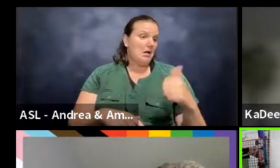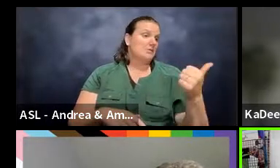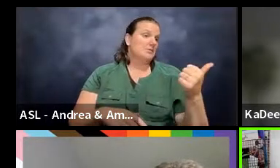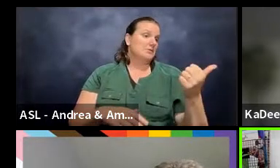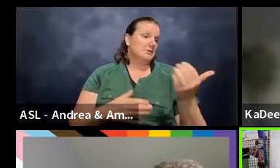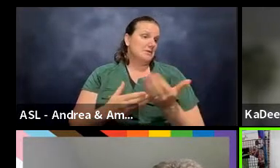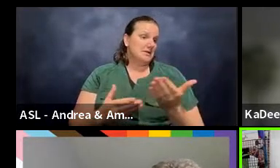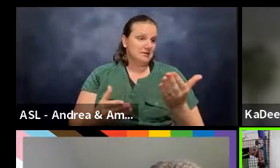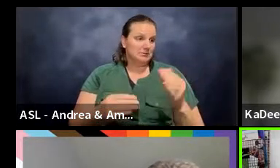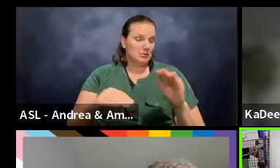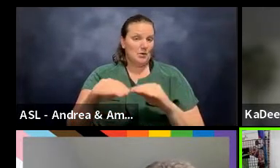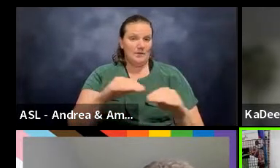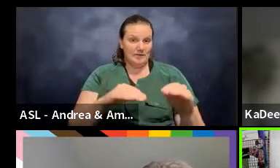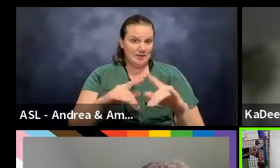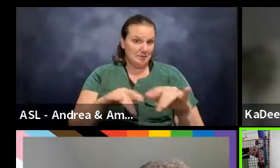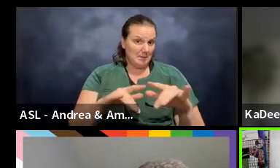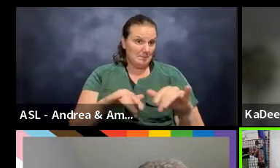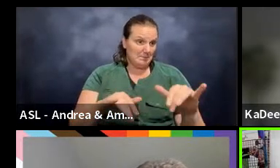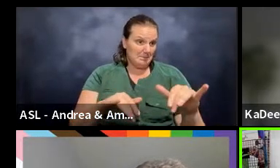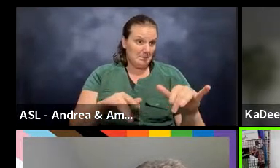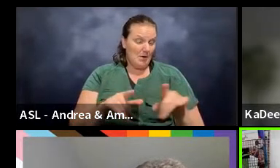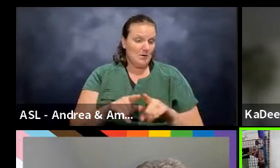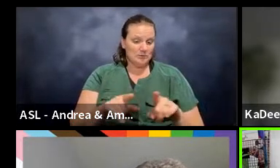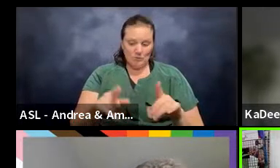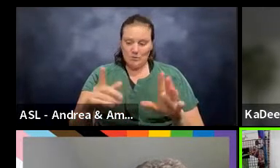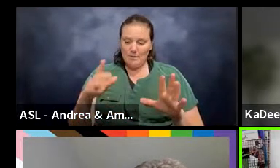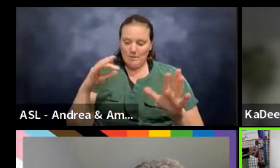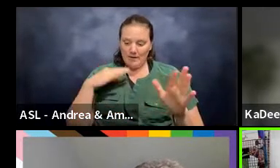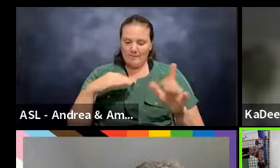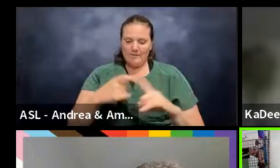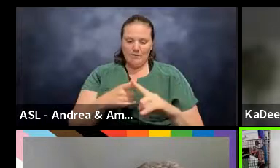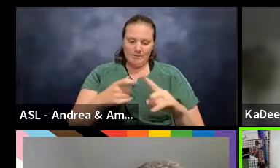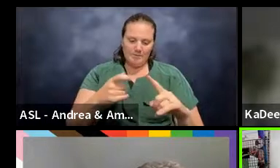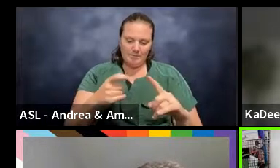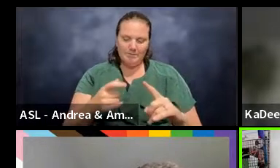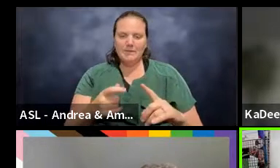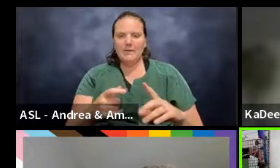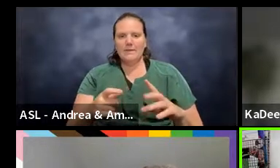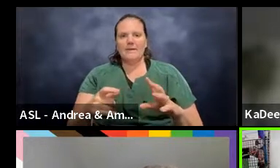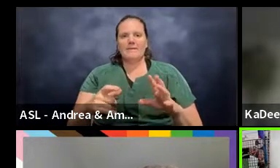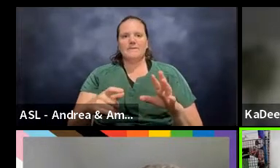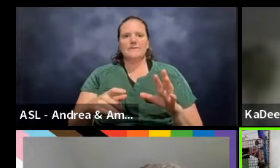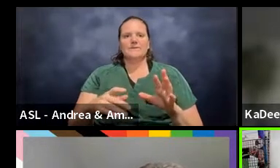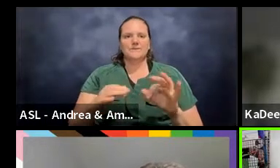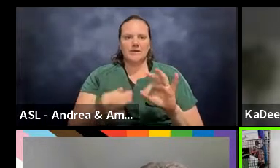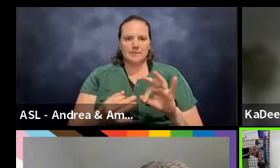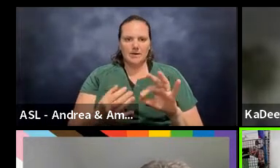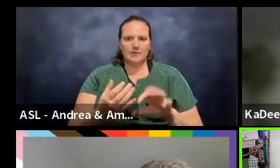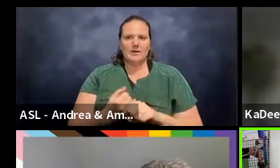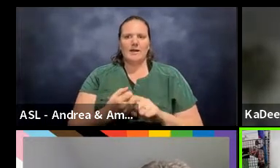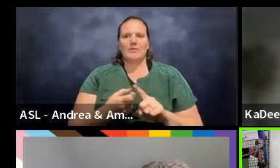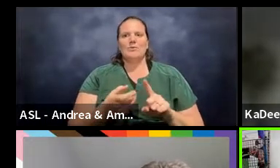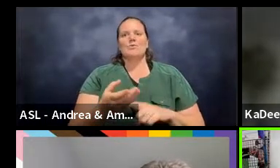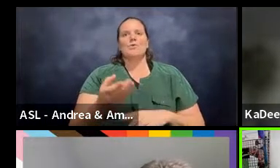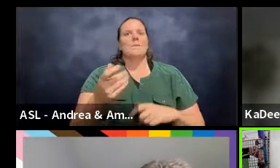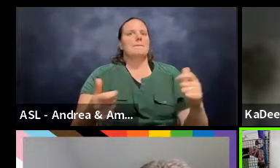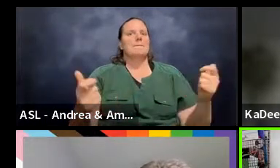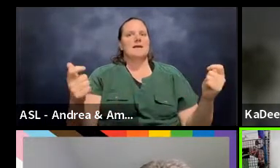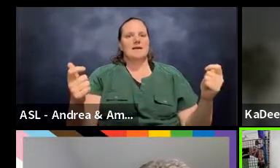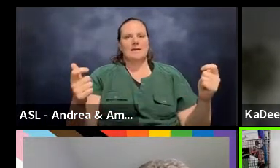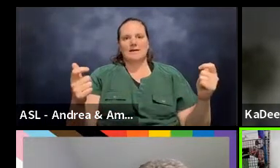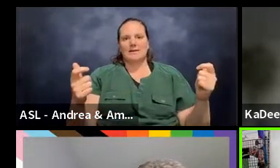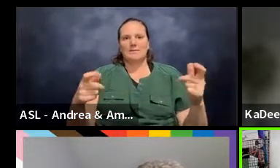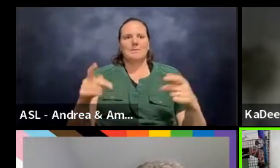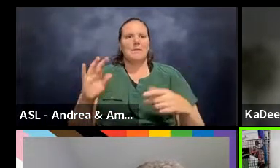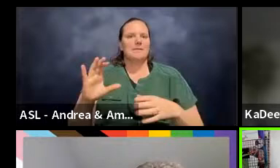moving simultaneously also will benefit from the feedback that we receive through this really big public comment